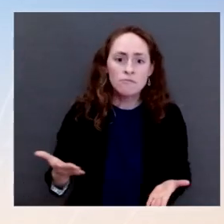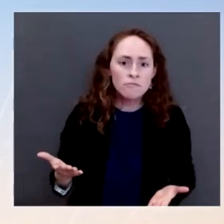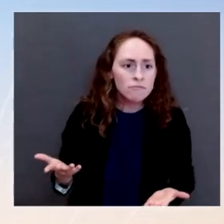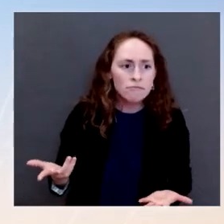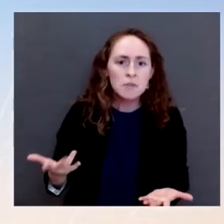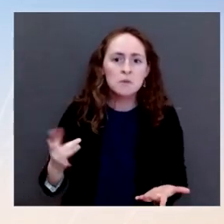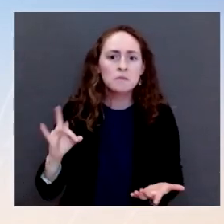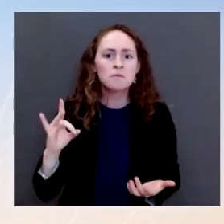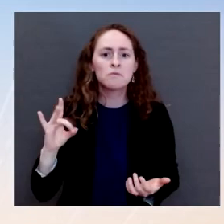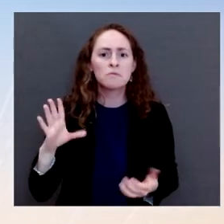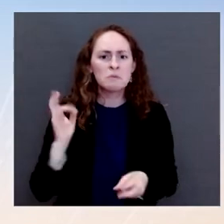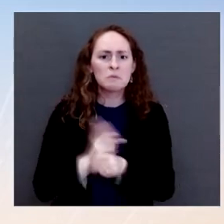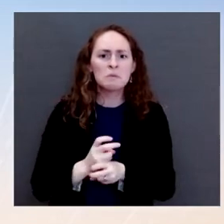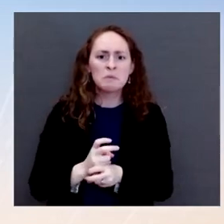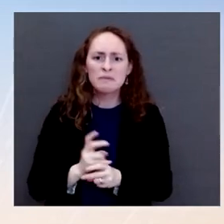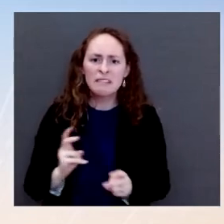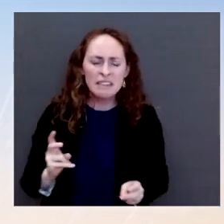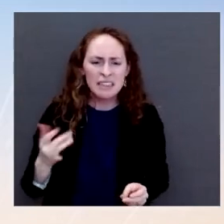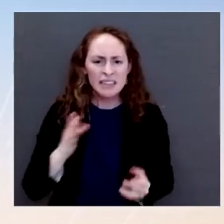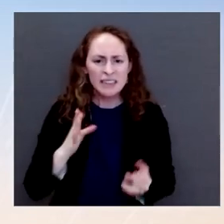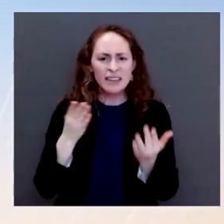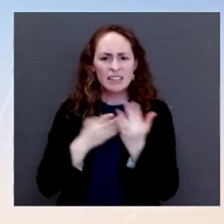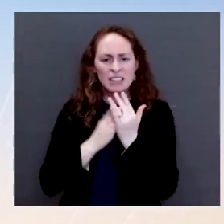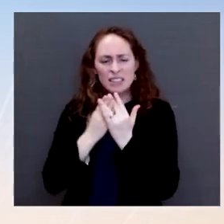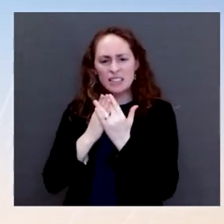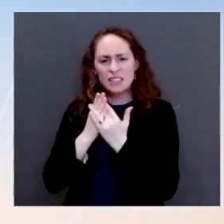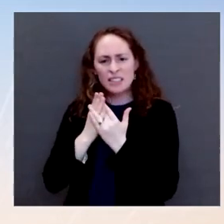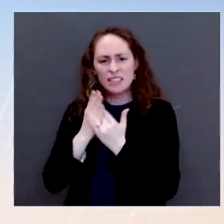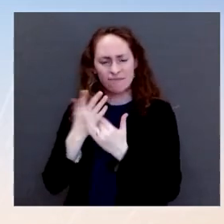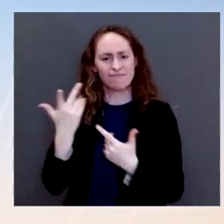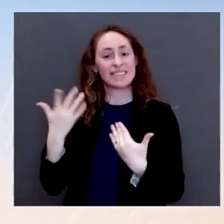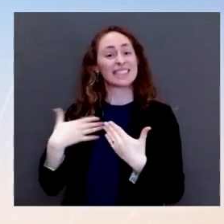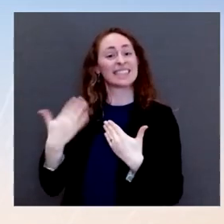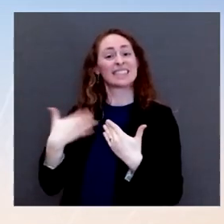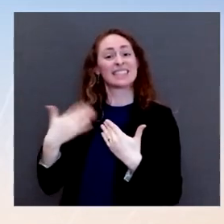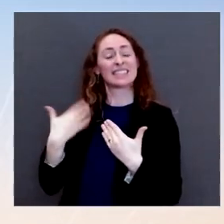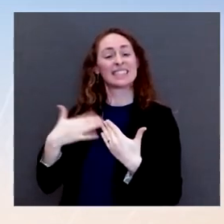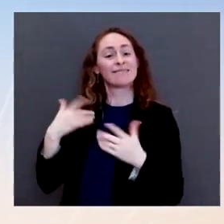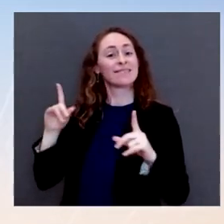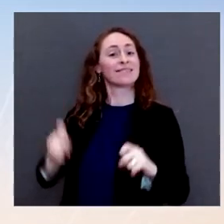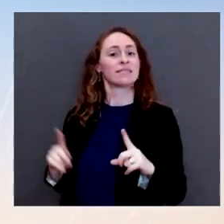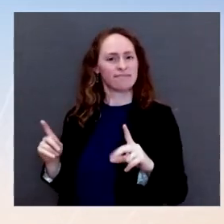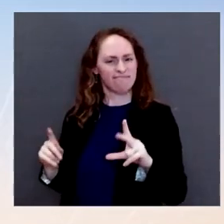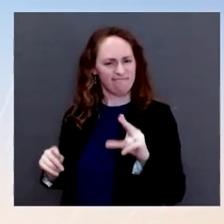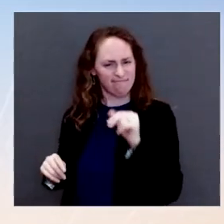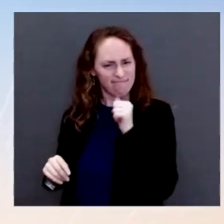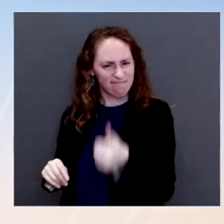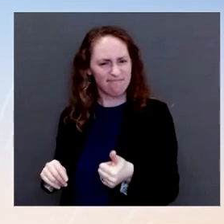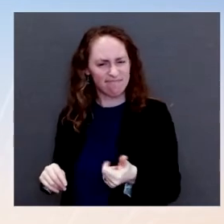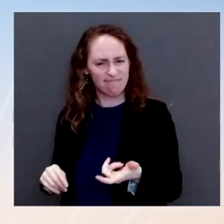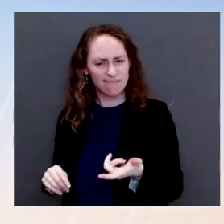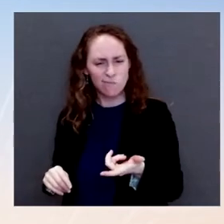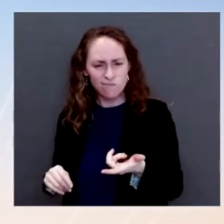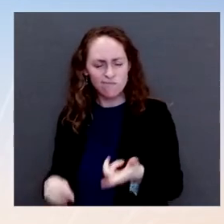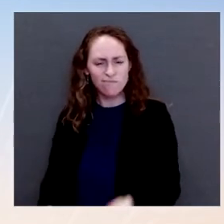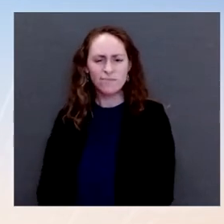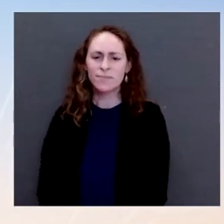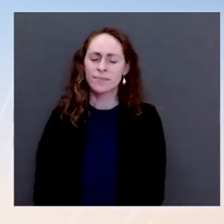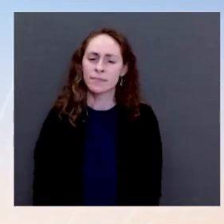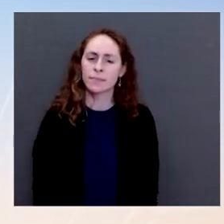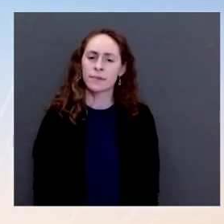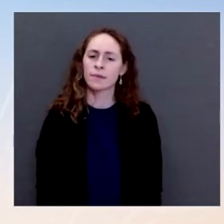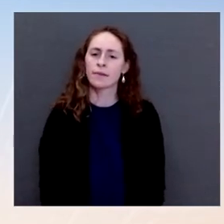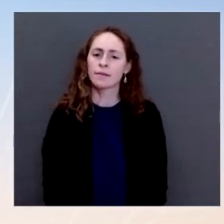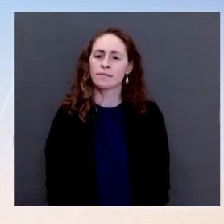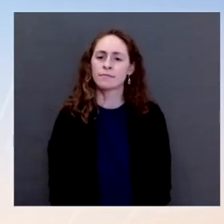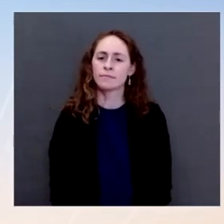standard is a question for the scientists and medical experts, but I don't suspect they would. Our objective is to continue to